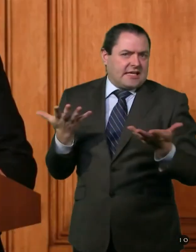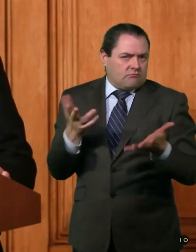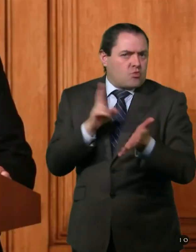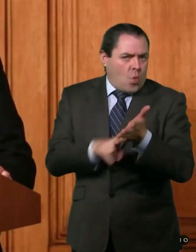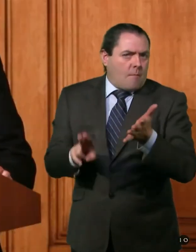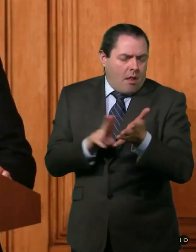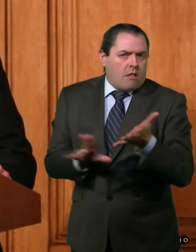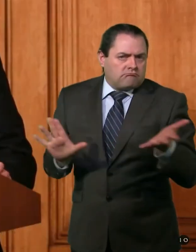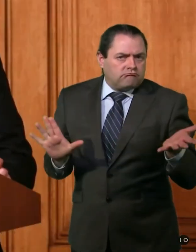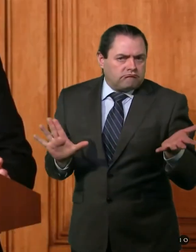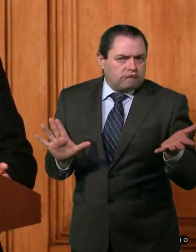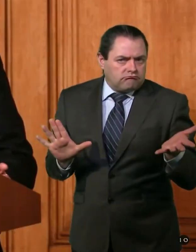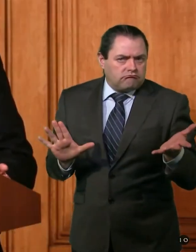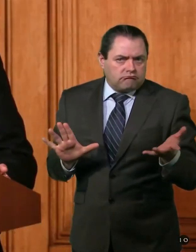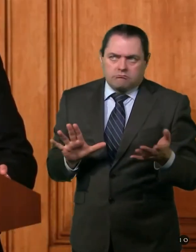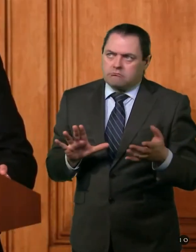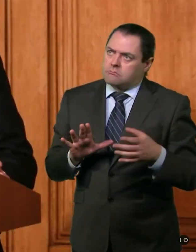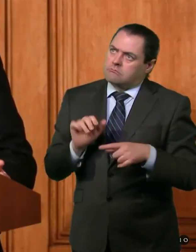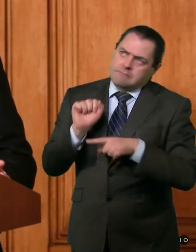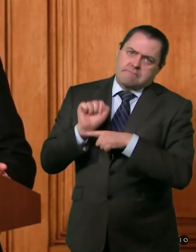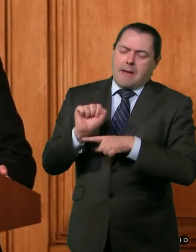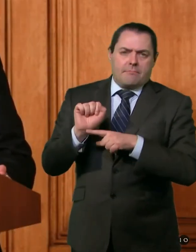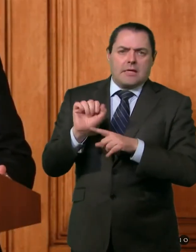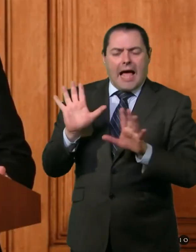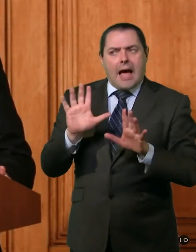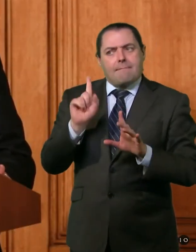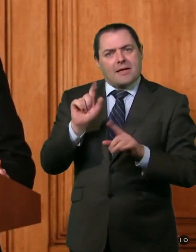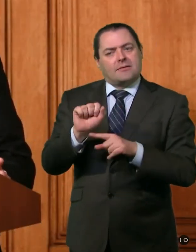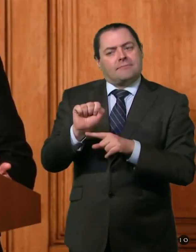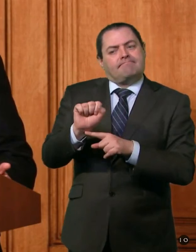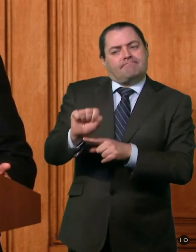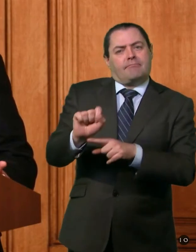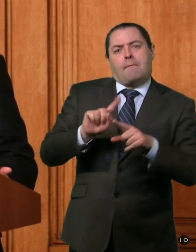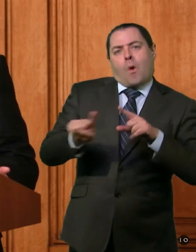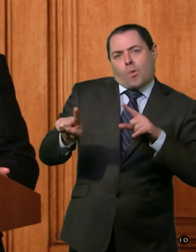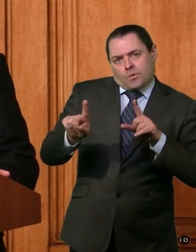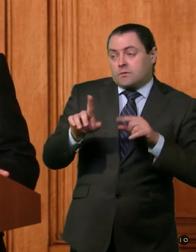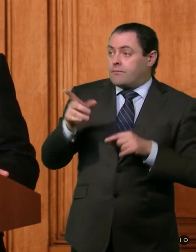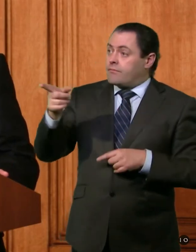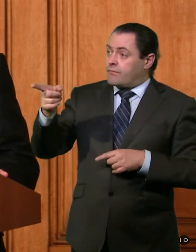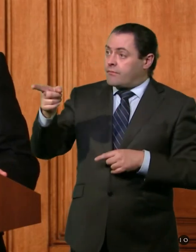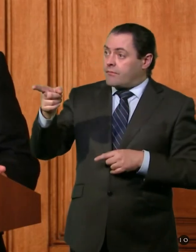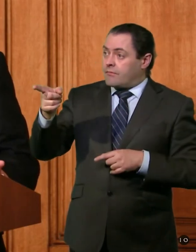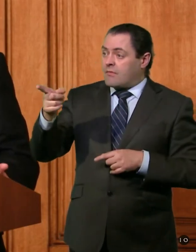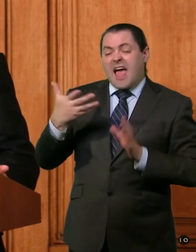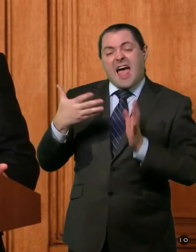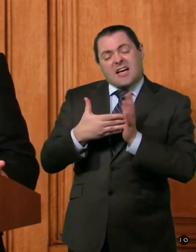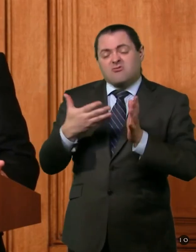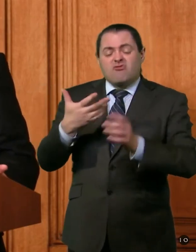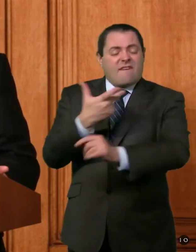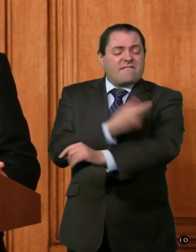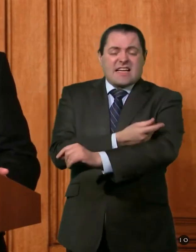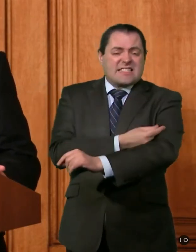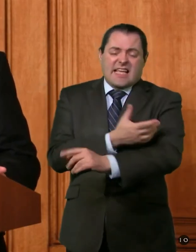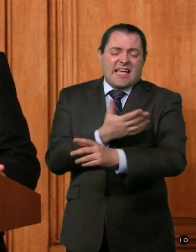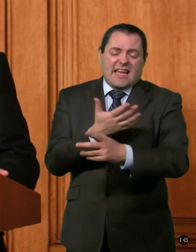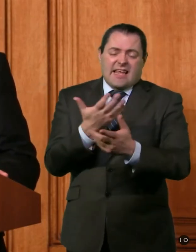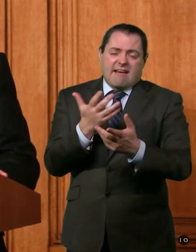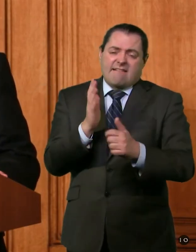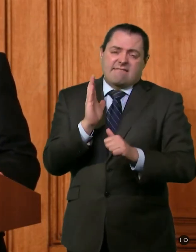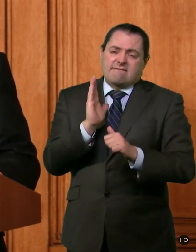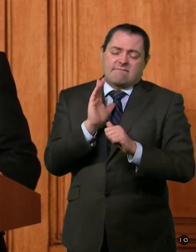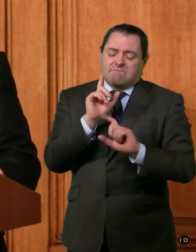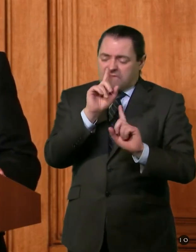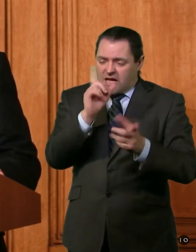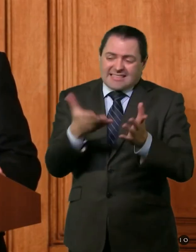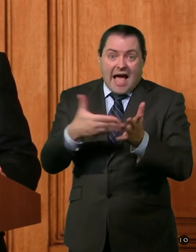piece, except that I know that everyone is straining to get some information, and we just can't get it any